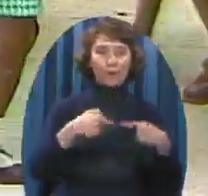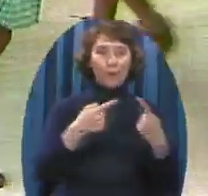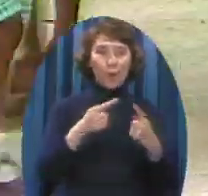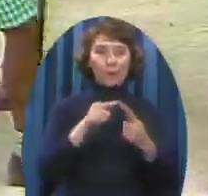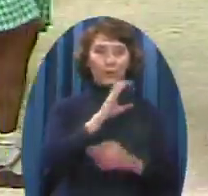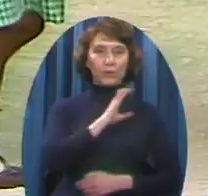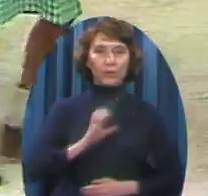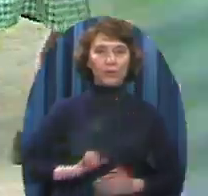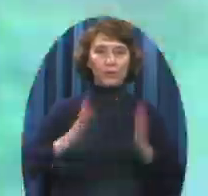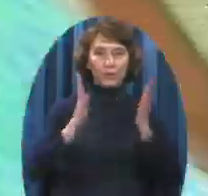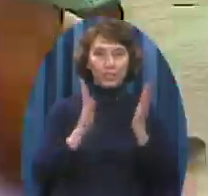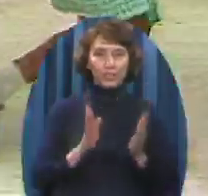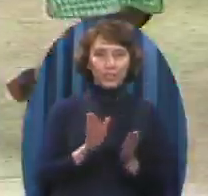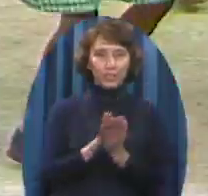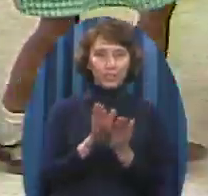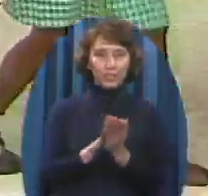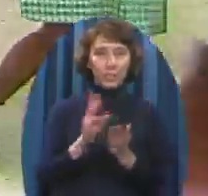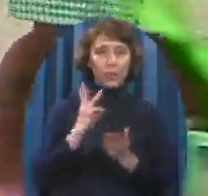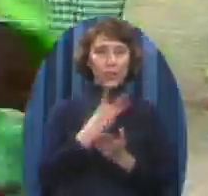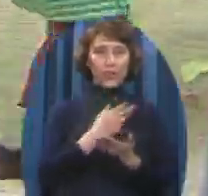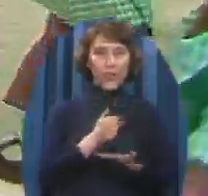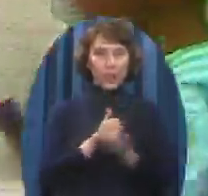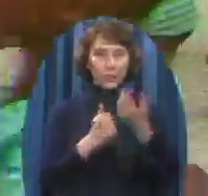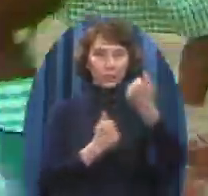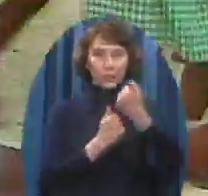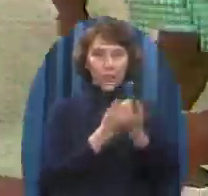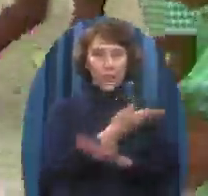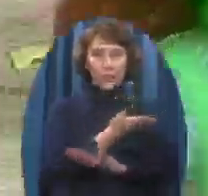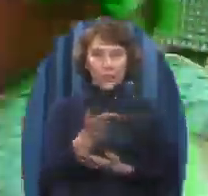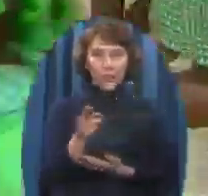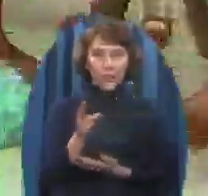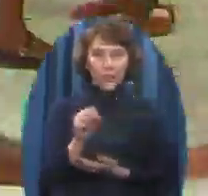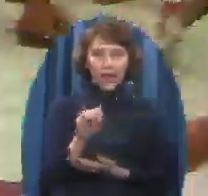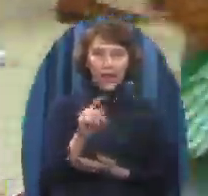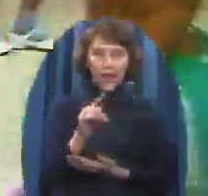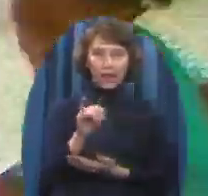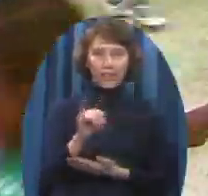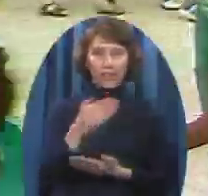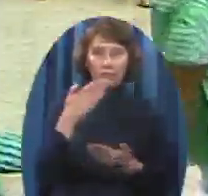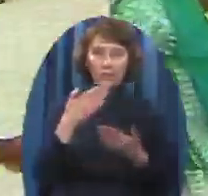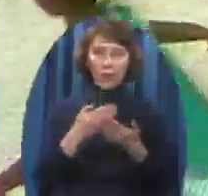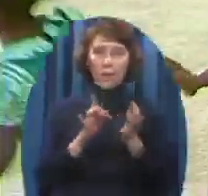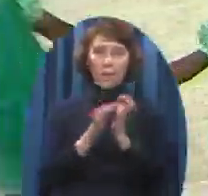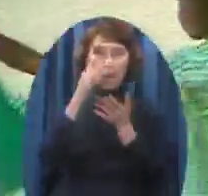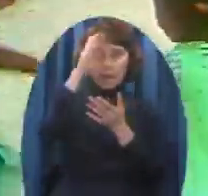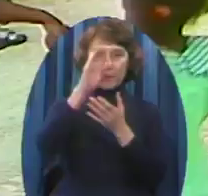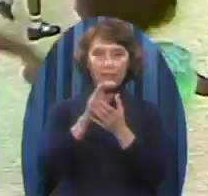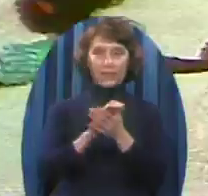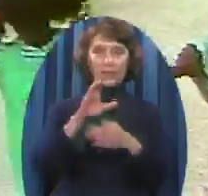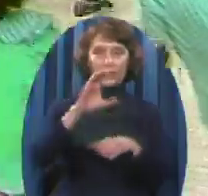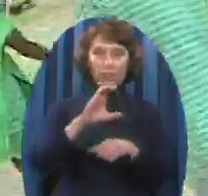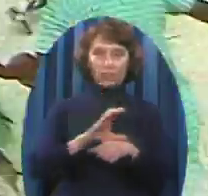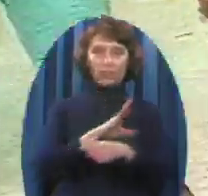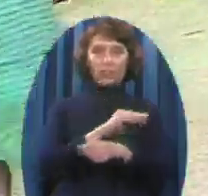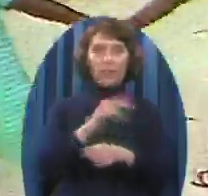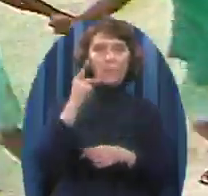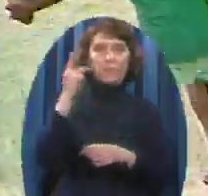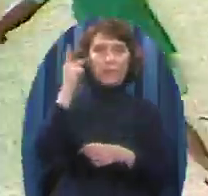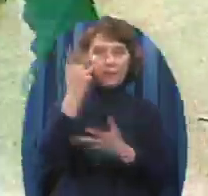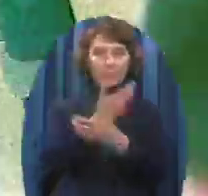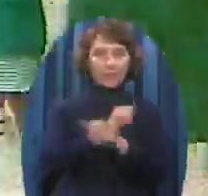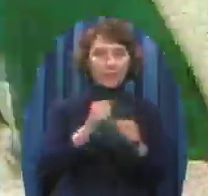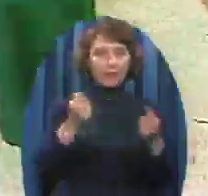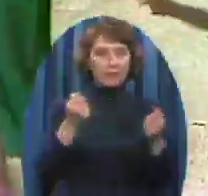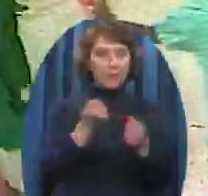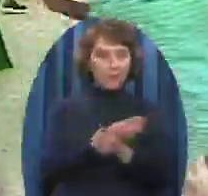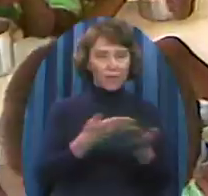we're helping to support there. She has Christian parents. She's in a good Bible-believing church. She's one of 25 or 30,000 children we're